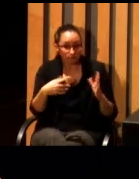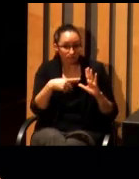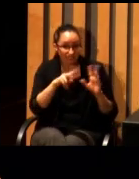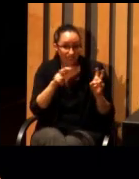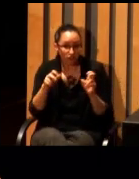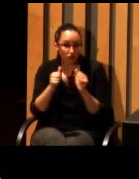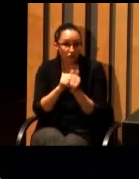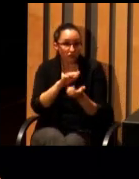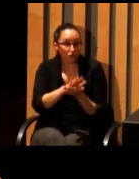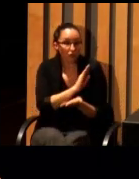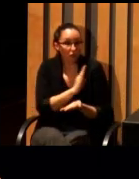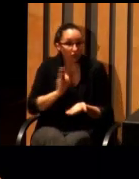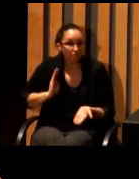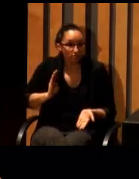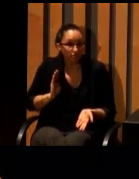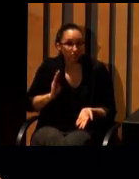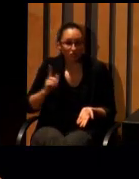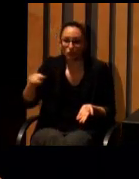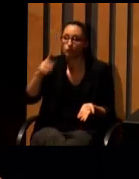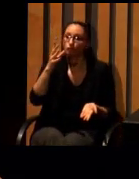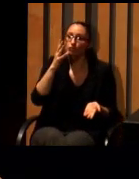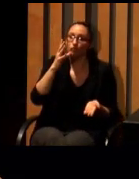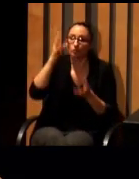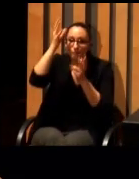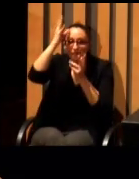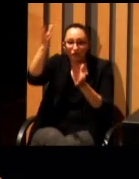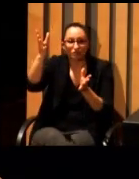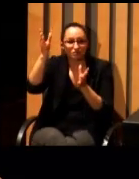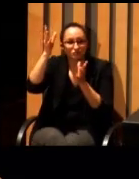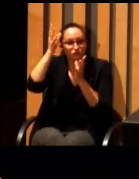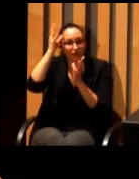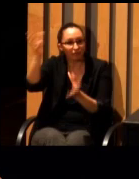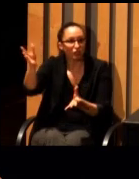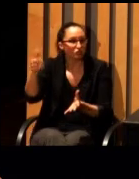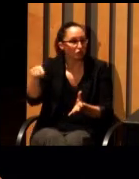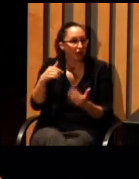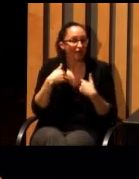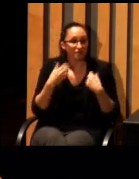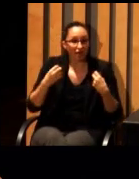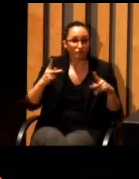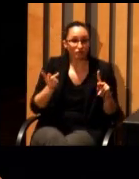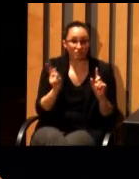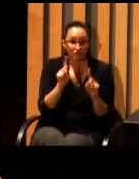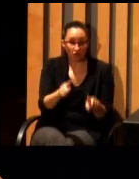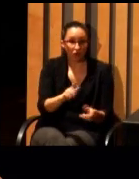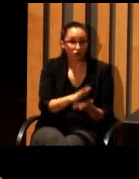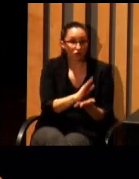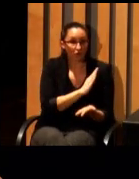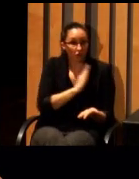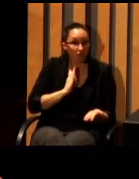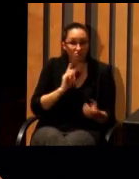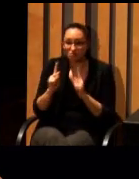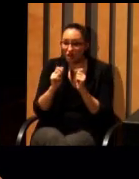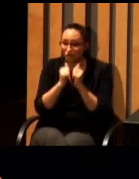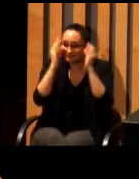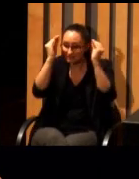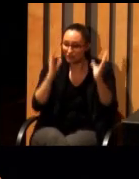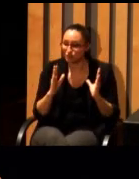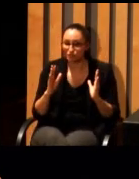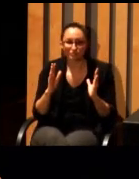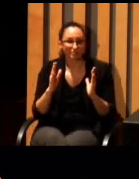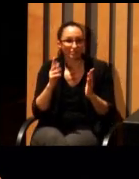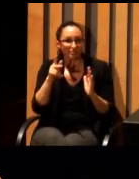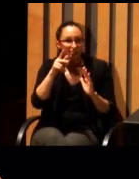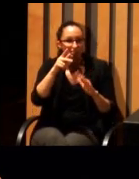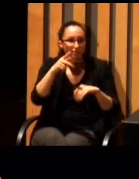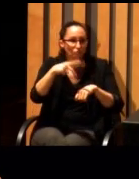school boards. You as parents, grandparents, you have that opportunity to talk with teachers, educators,